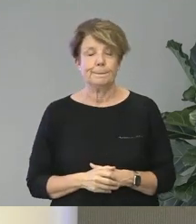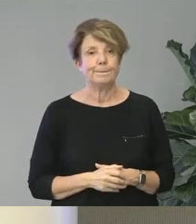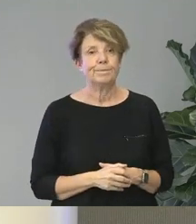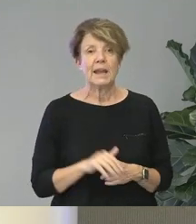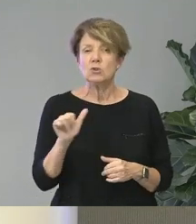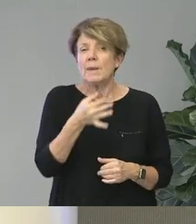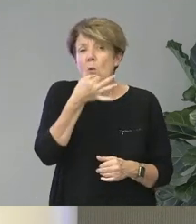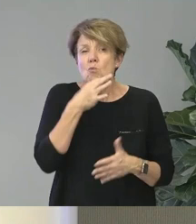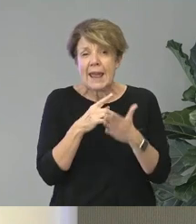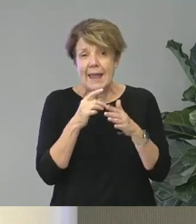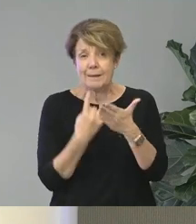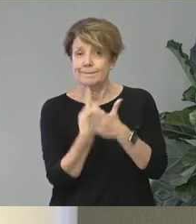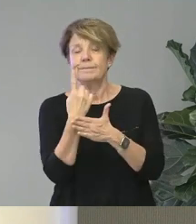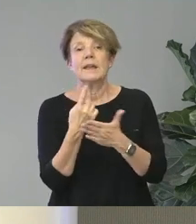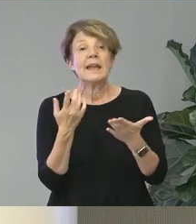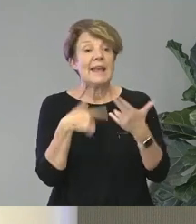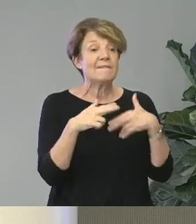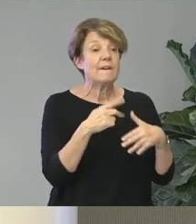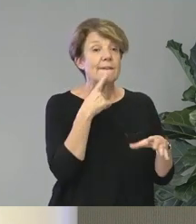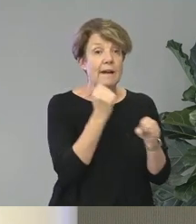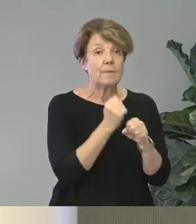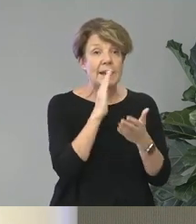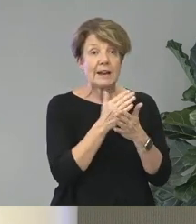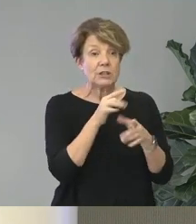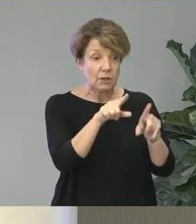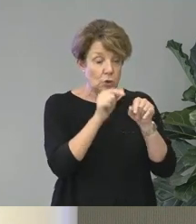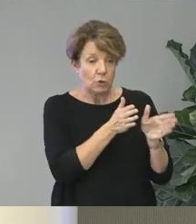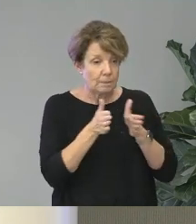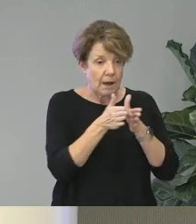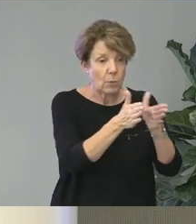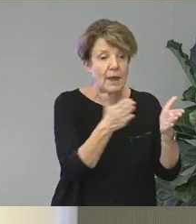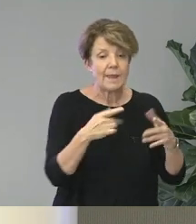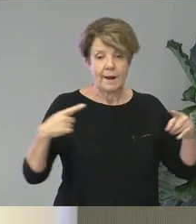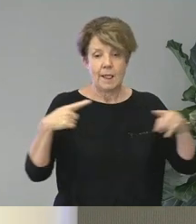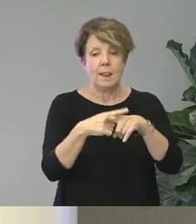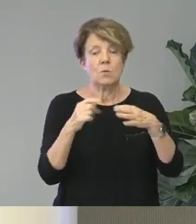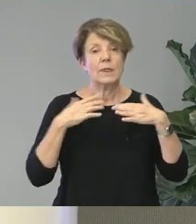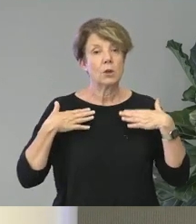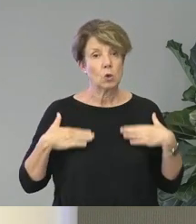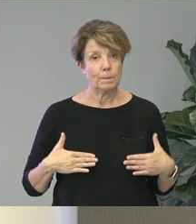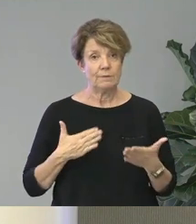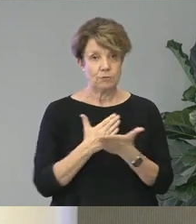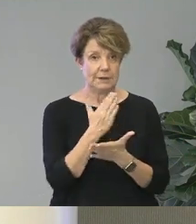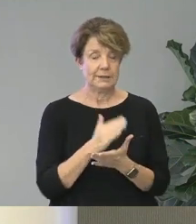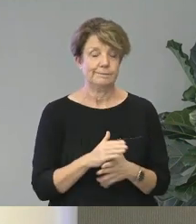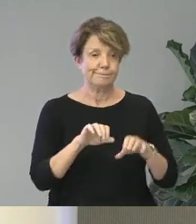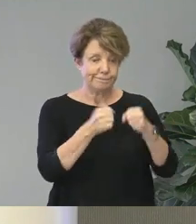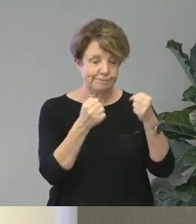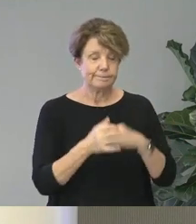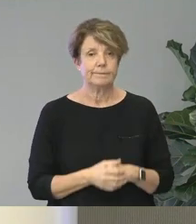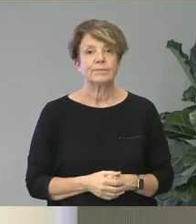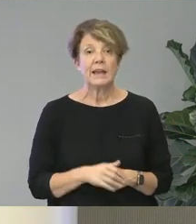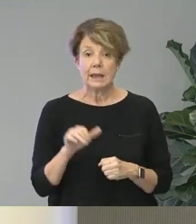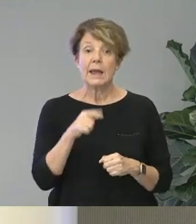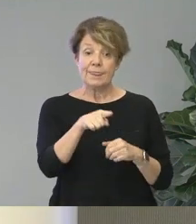rare circumstance when a government chooses a pathway that breaches human rights. In these circumstances, it should